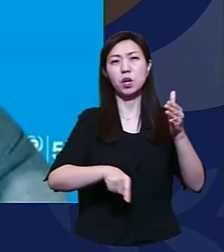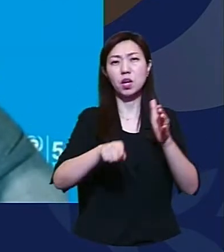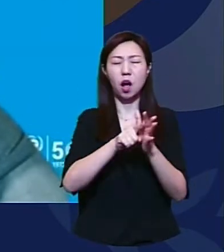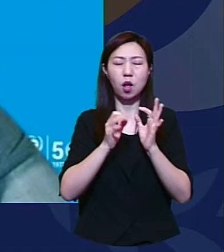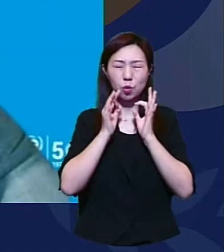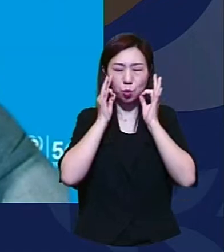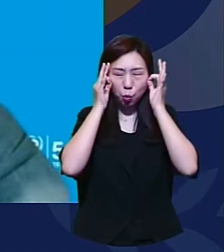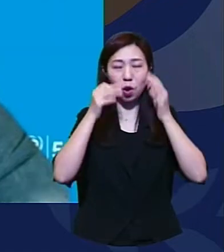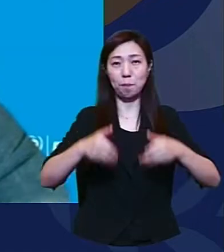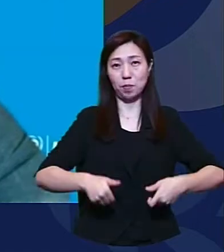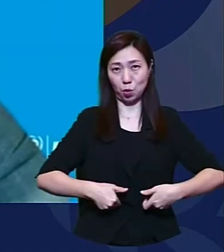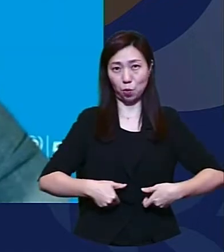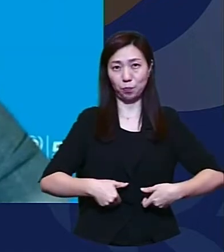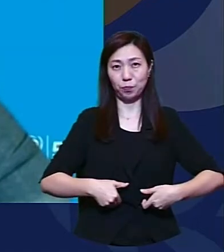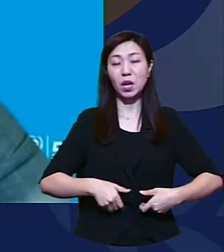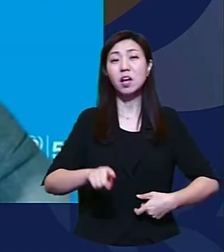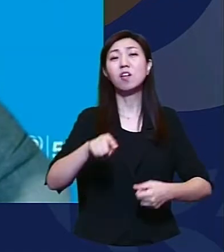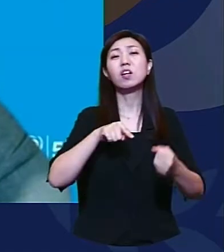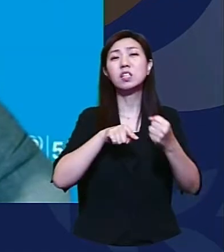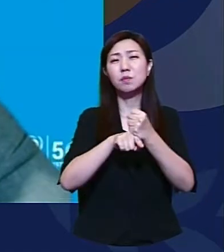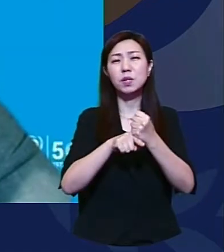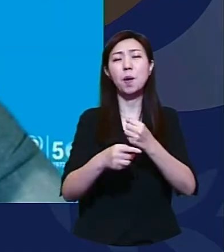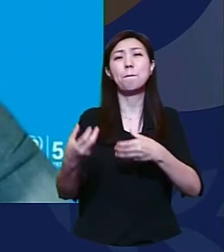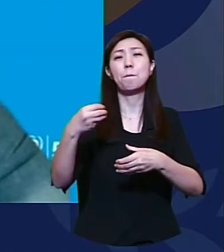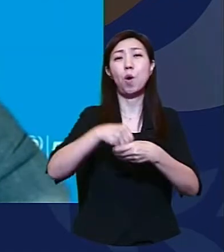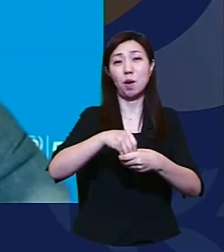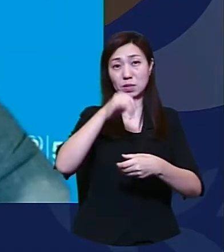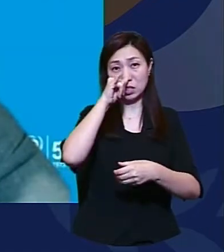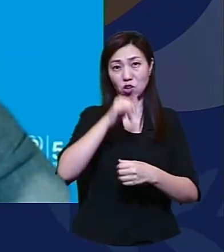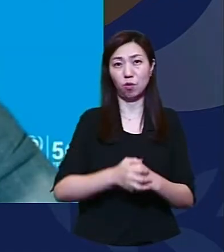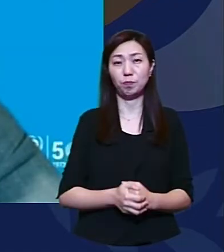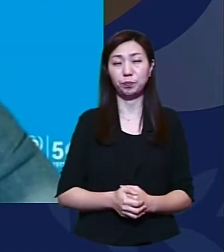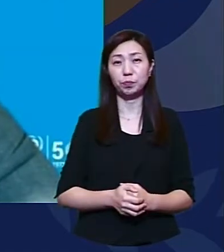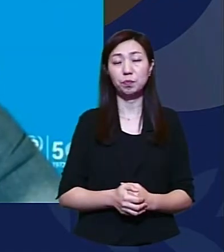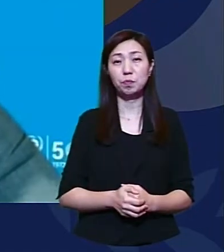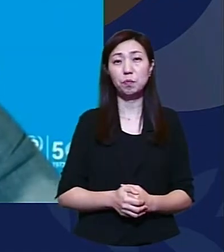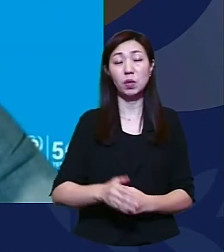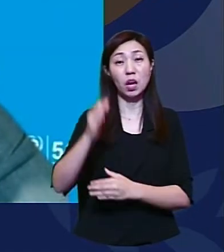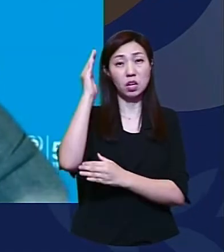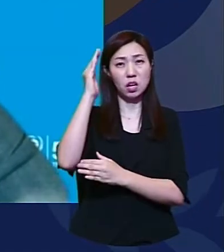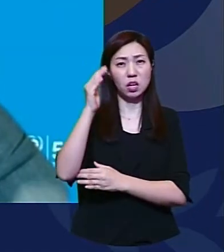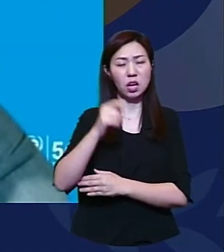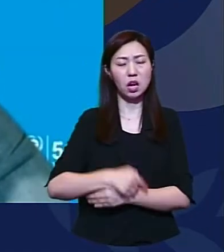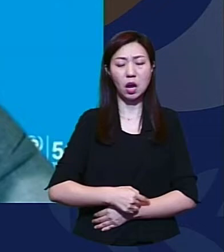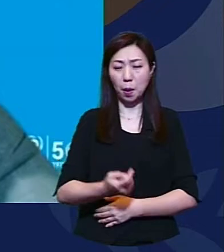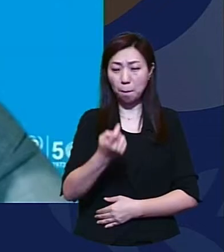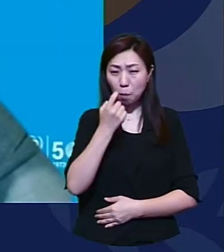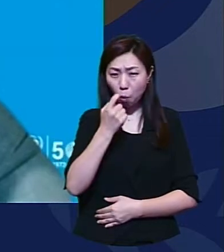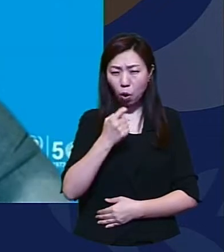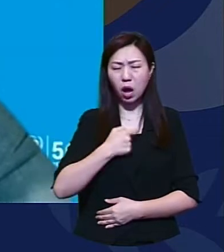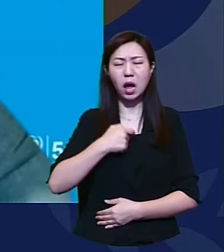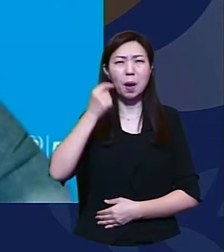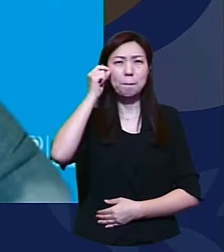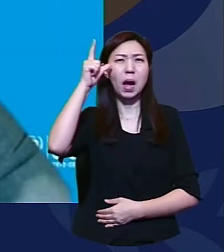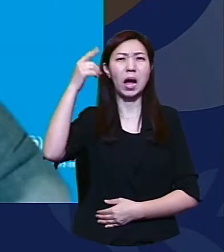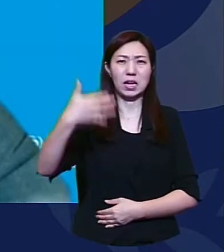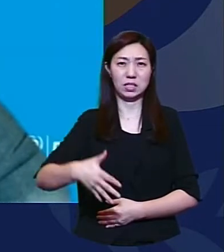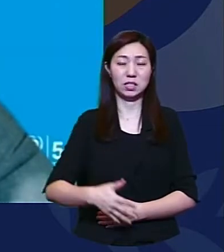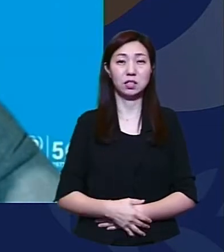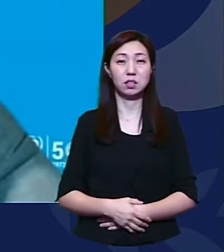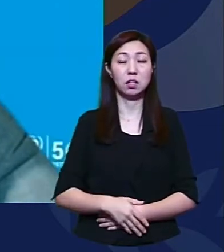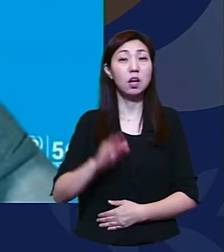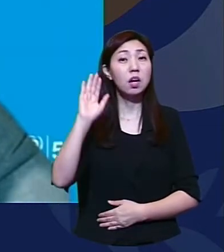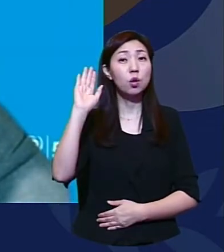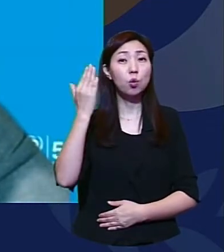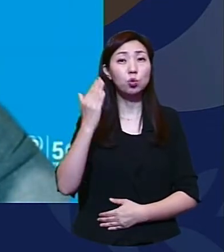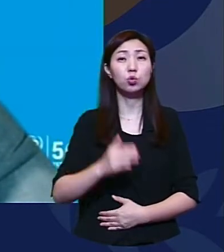found. It is a teaching that our species has failed to learn. A recent